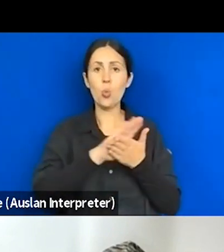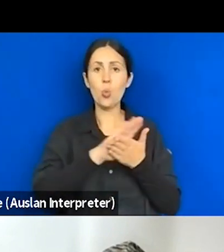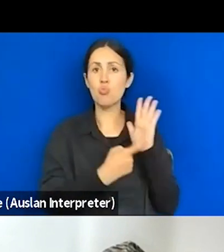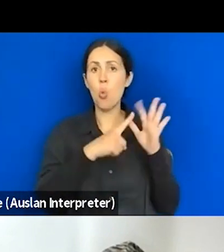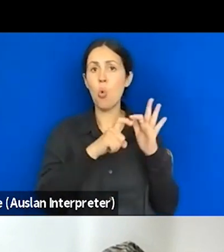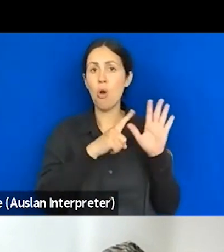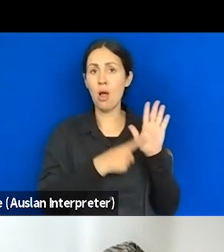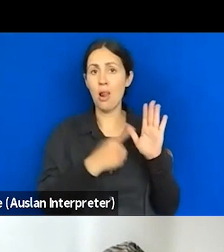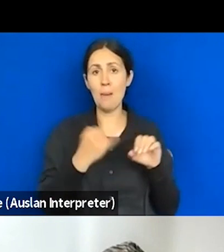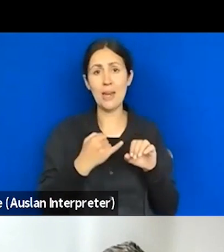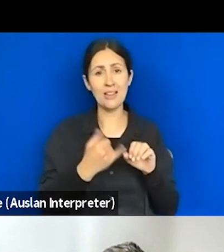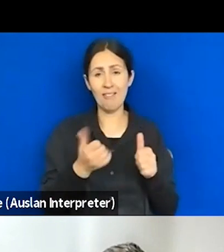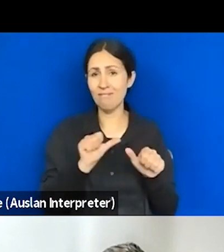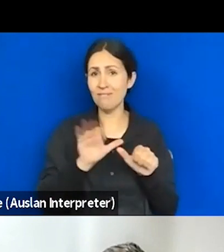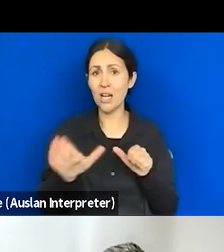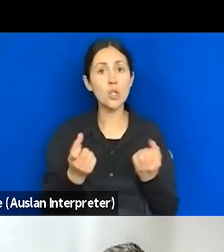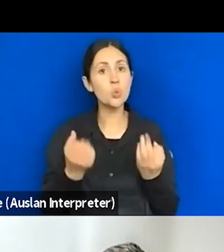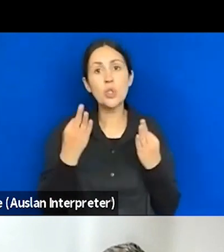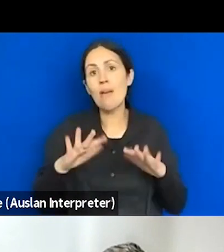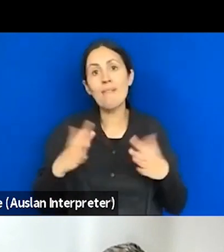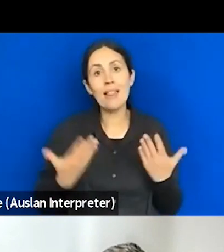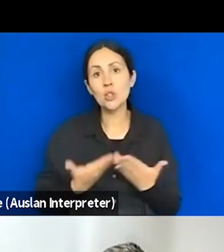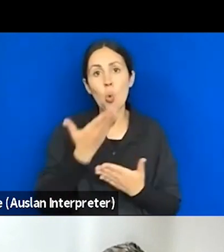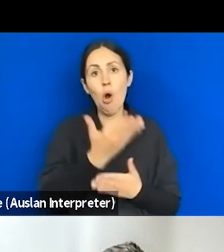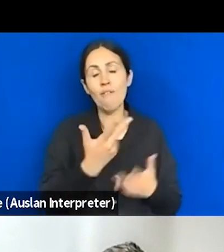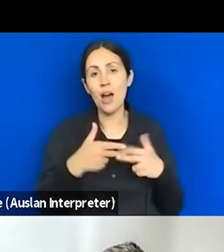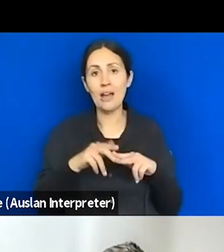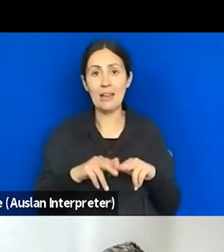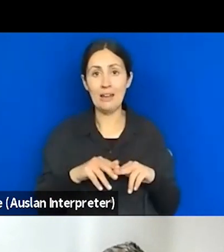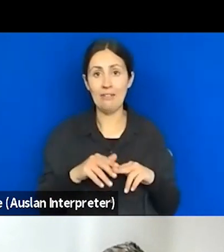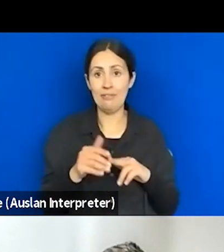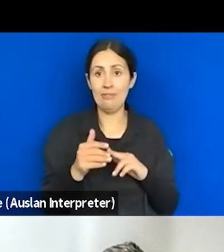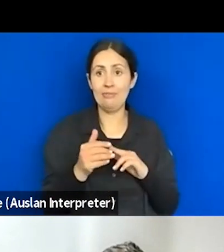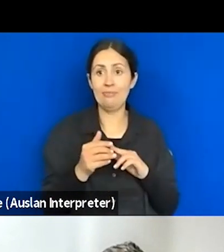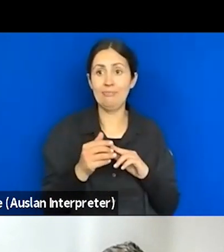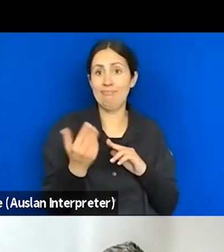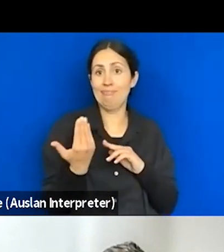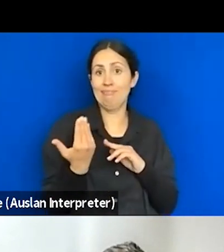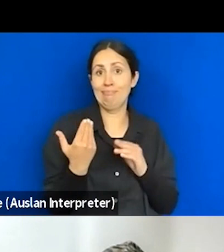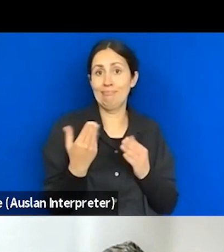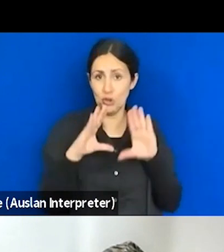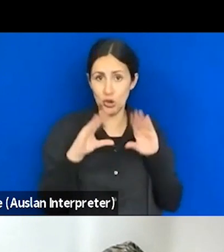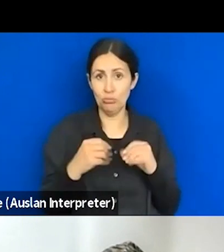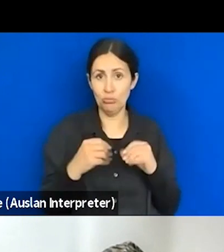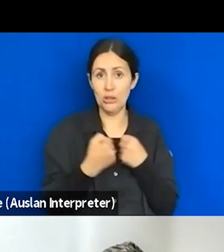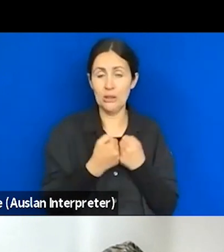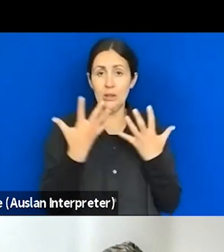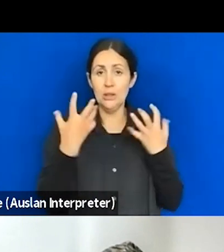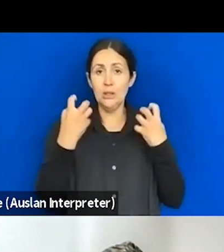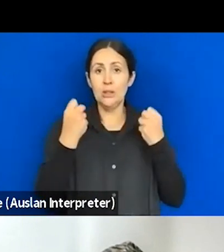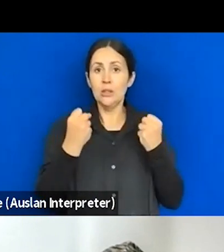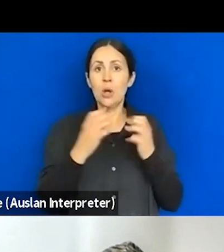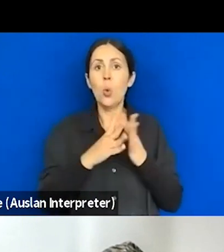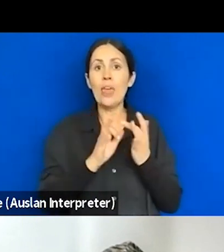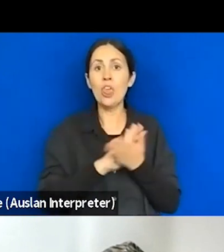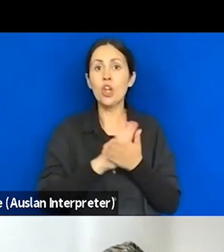have anything to offer people in that acute phase. And while withdrawal will never we don't expect withdrawal to change treatment outcomes. So